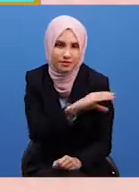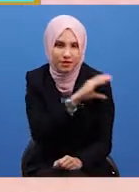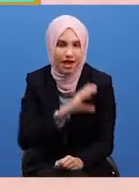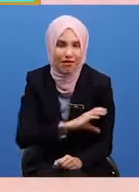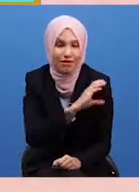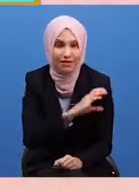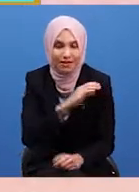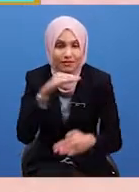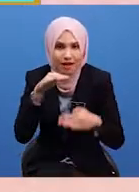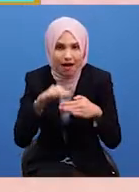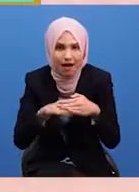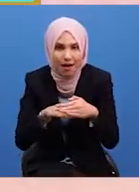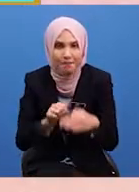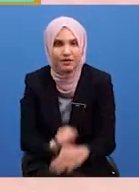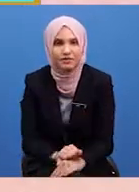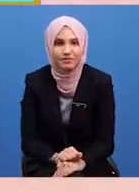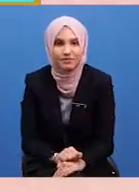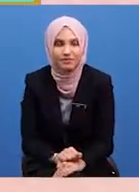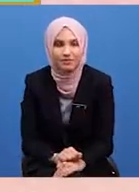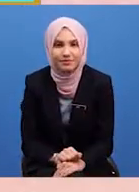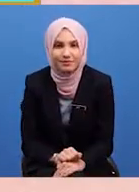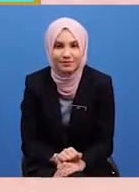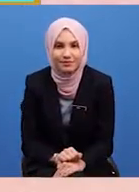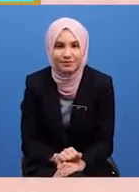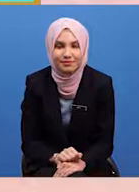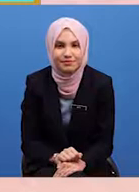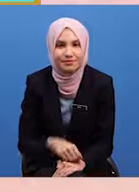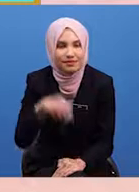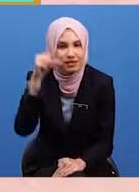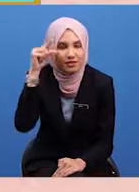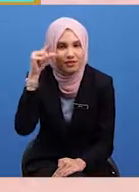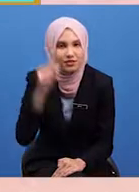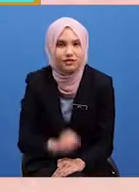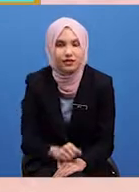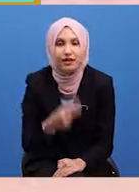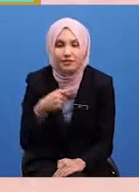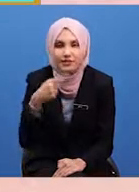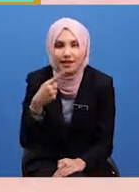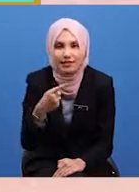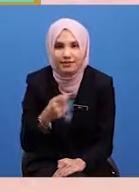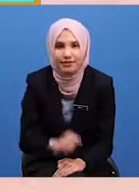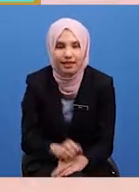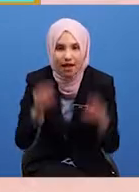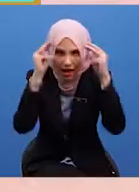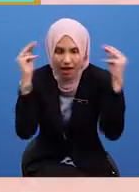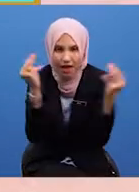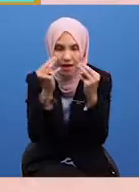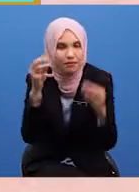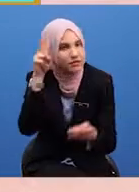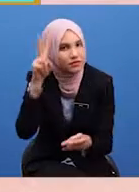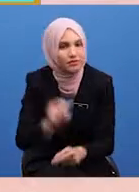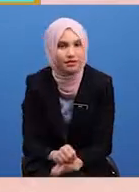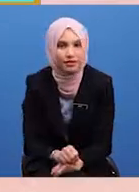brag about his winning to Lin and even makes jokes with her by saying that the headmaster, Mr.